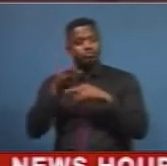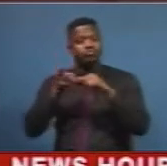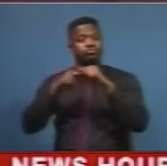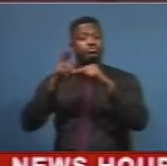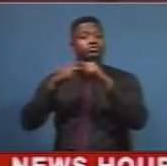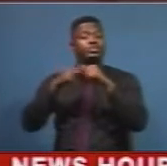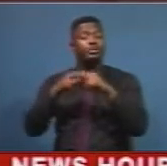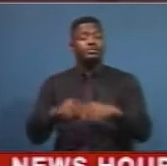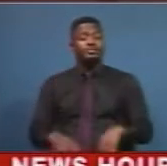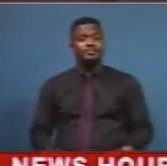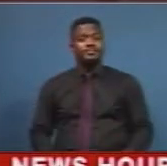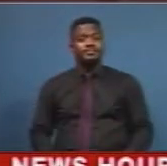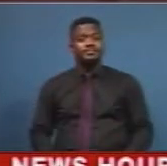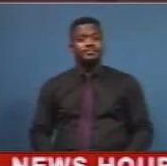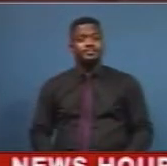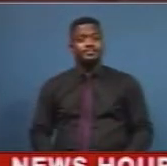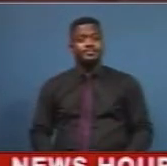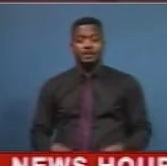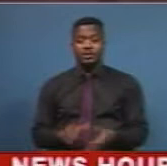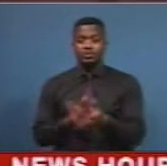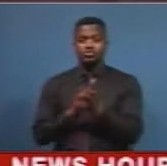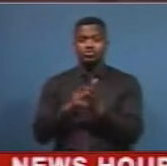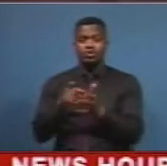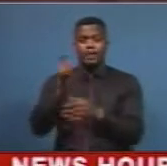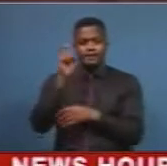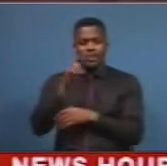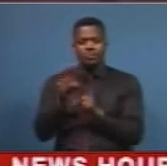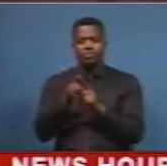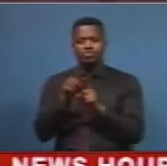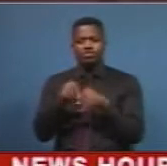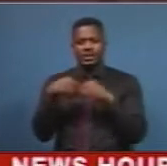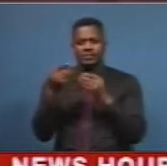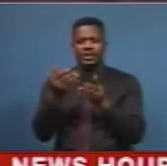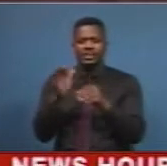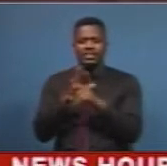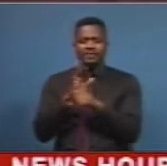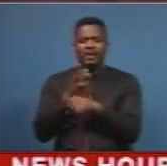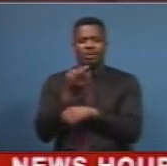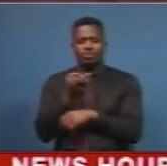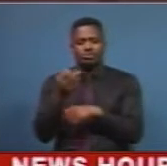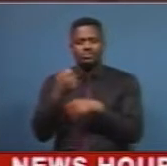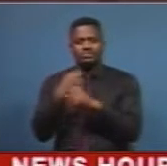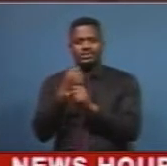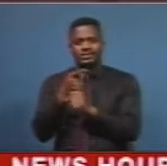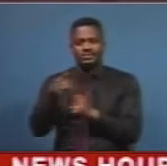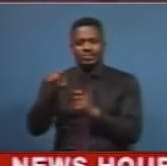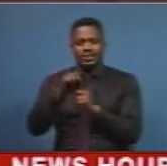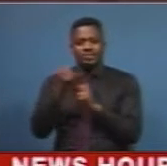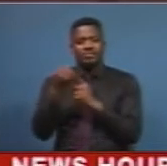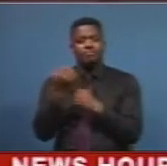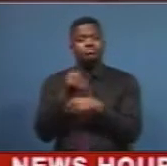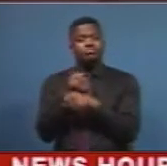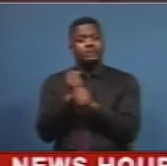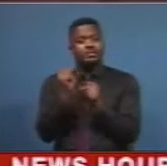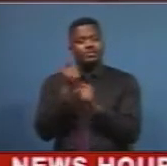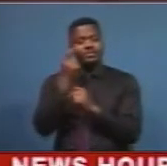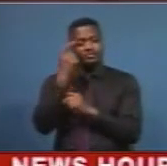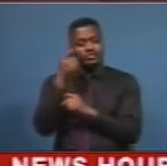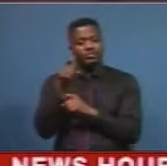be confirmed. Schools should be adequately resourced and supported to make the environment safe from